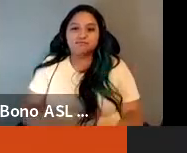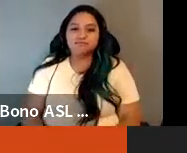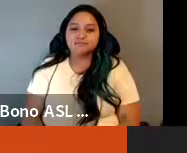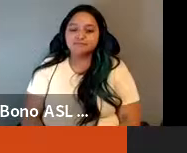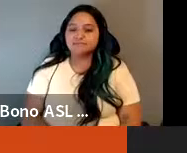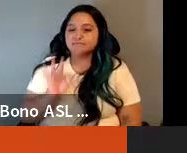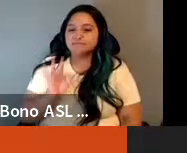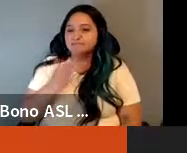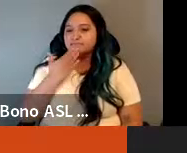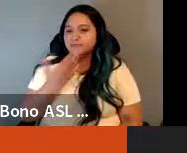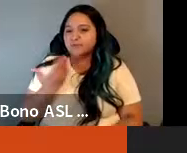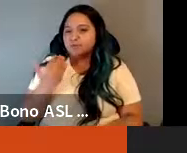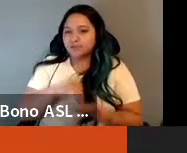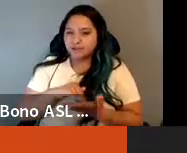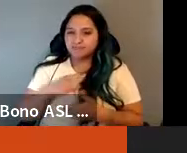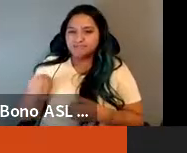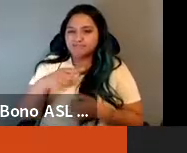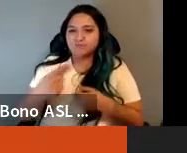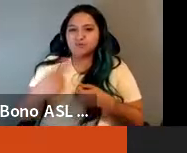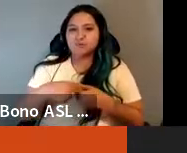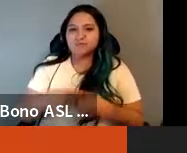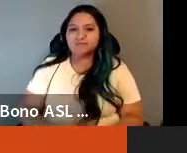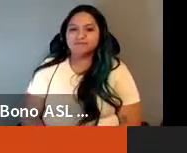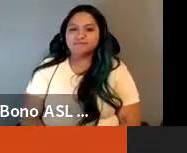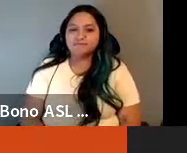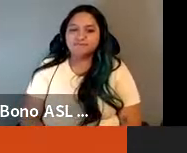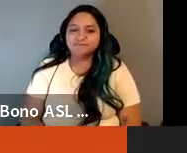So thank you for joining us.